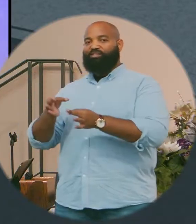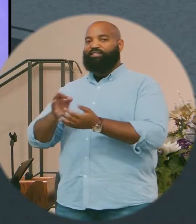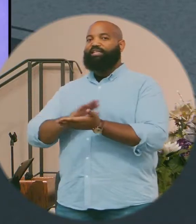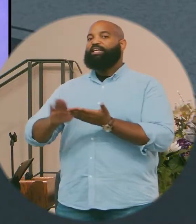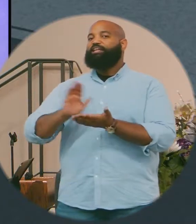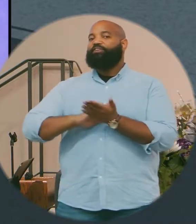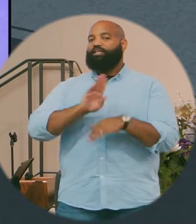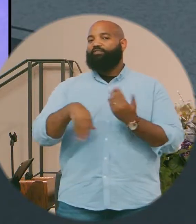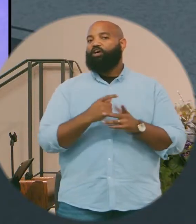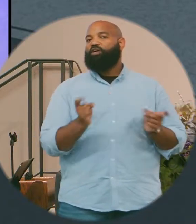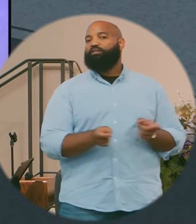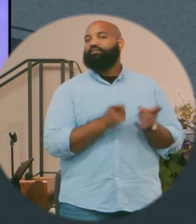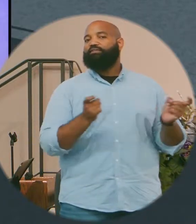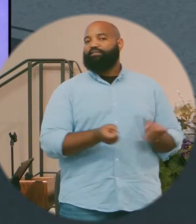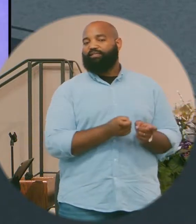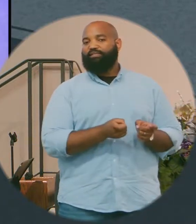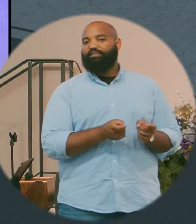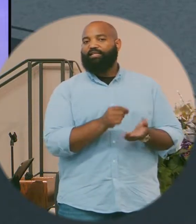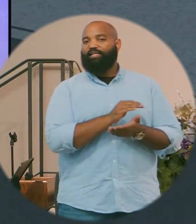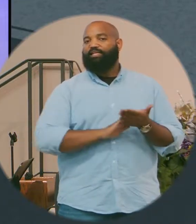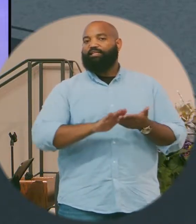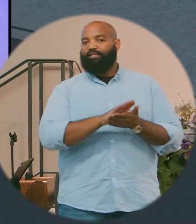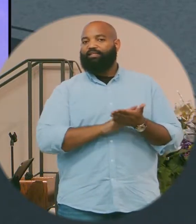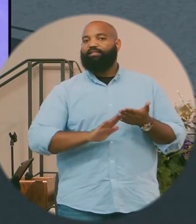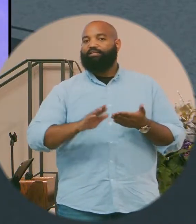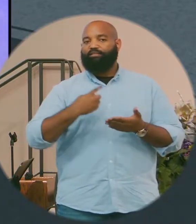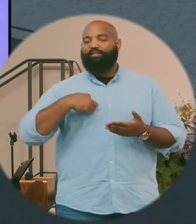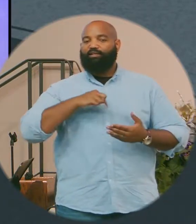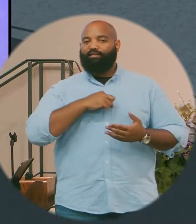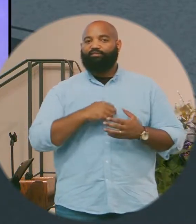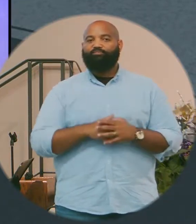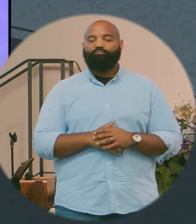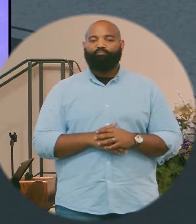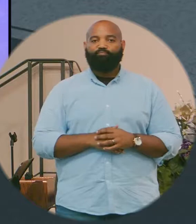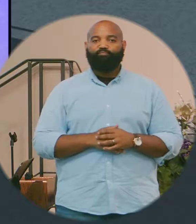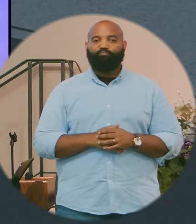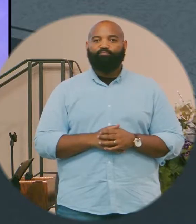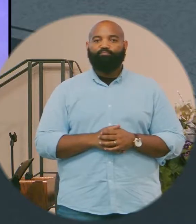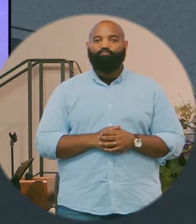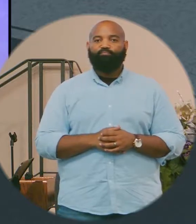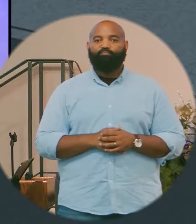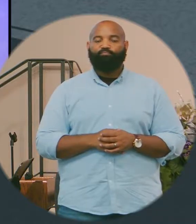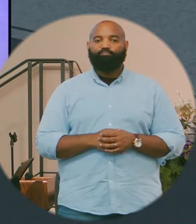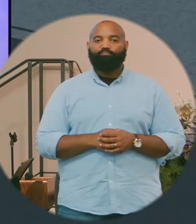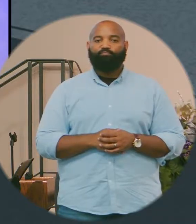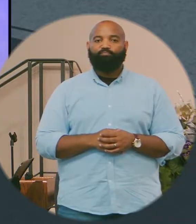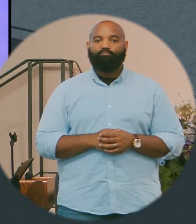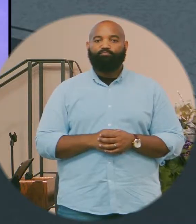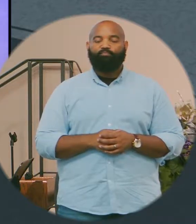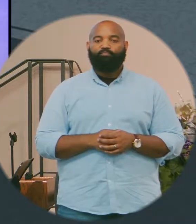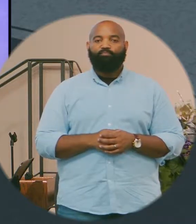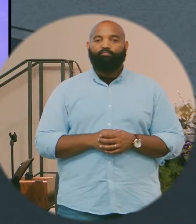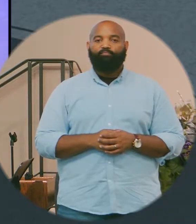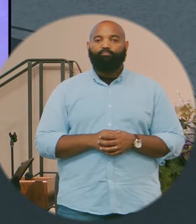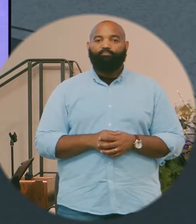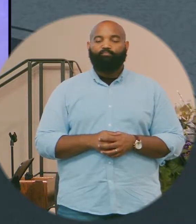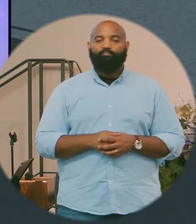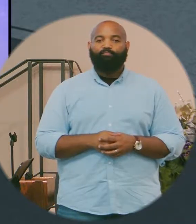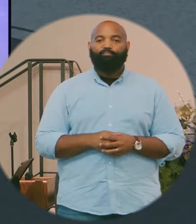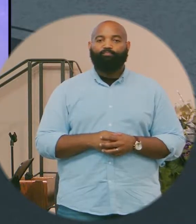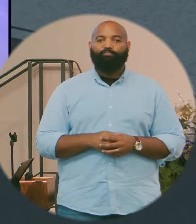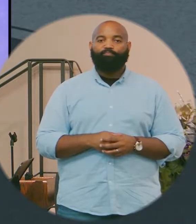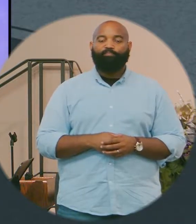us from all unrighteousness. But David's determination didn't just talk about, or didn't just point to his